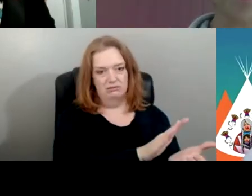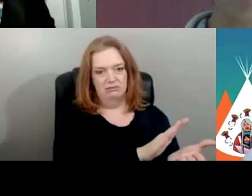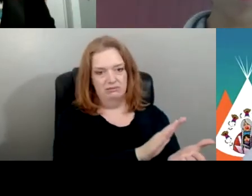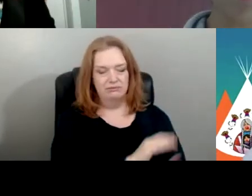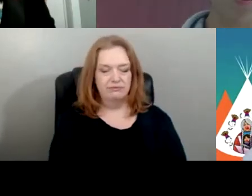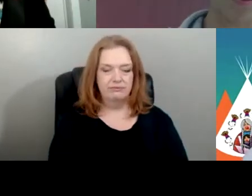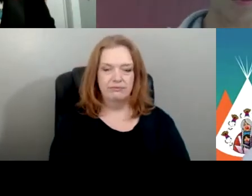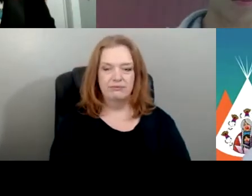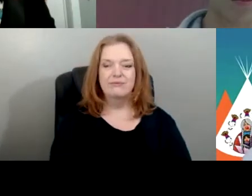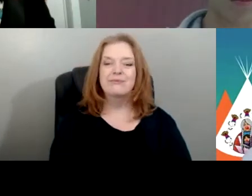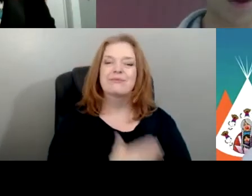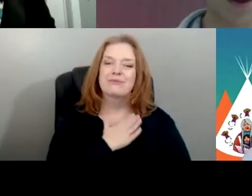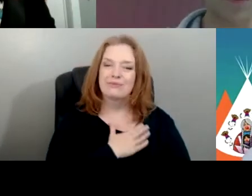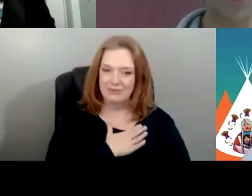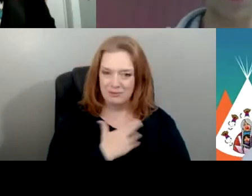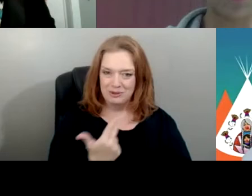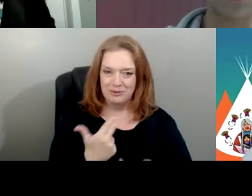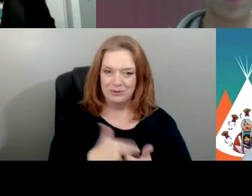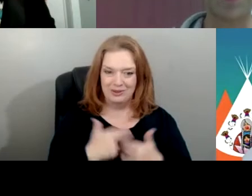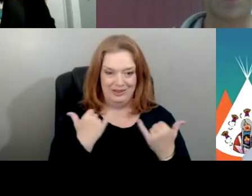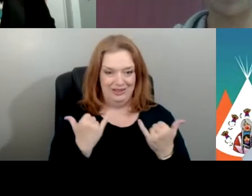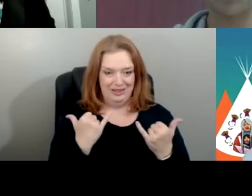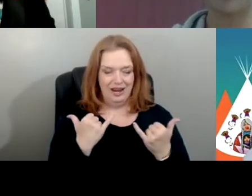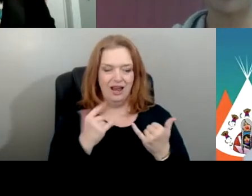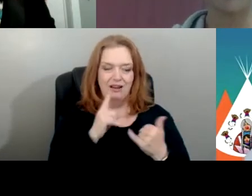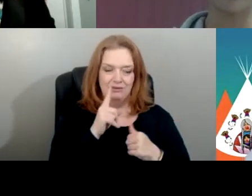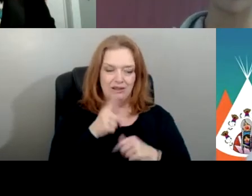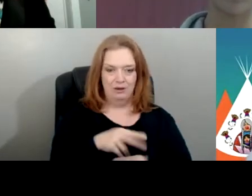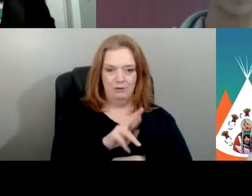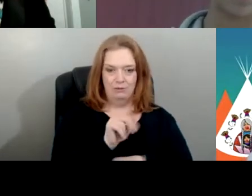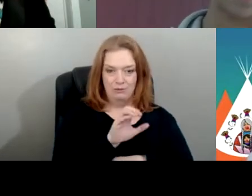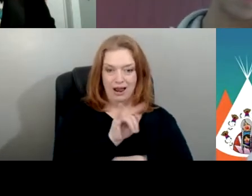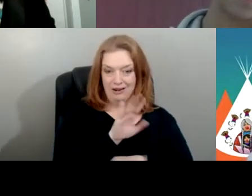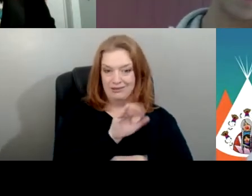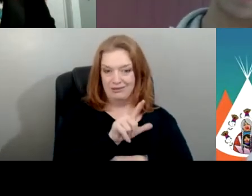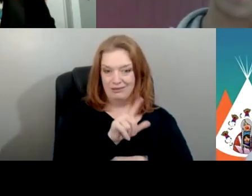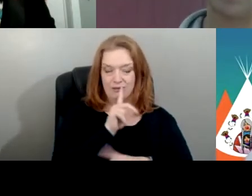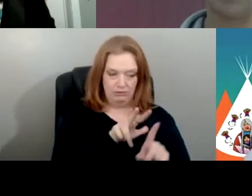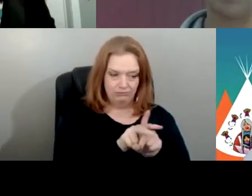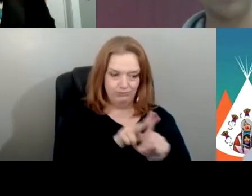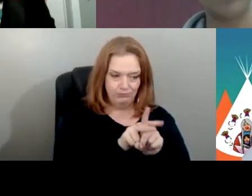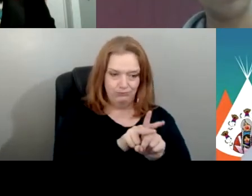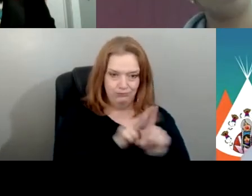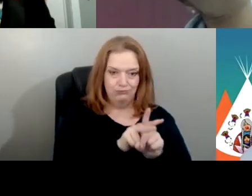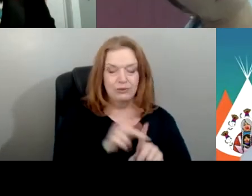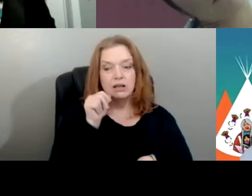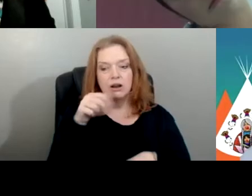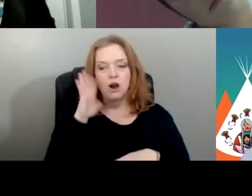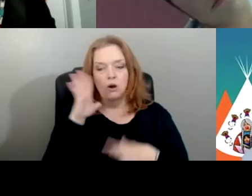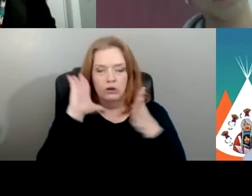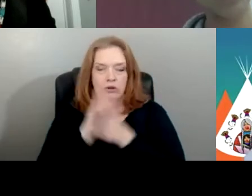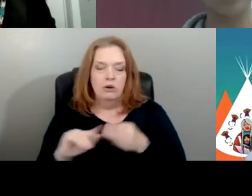So please join us today. Today is going to be very practical application. Tomorrow is absolutely going to be the heavy